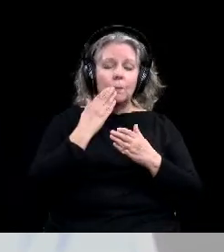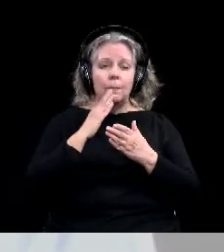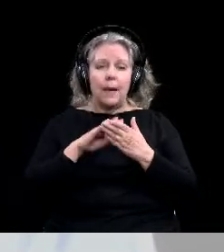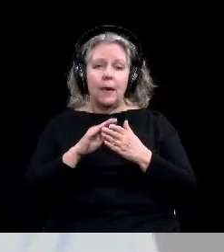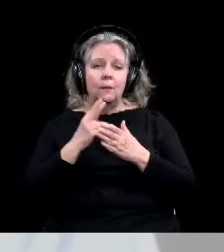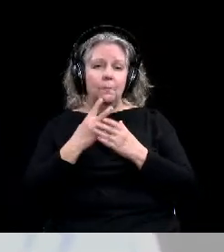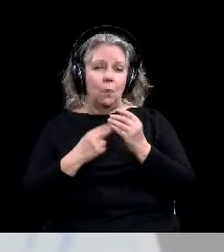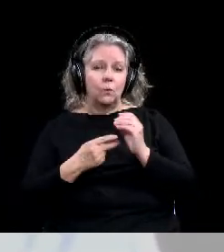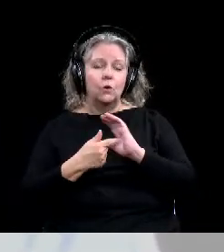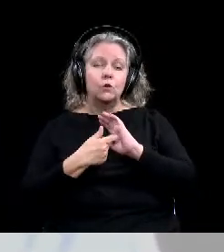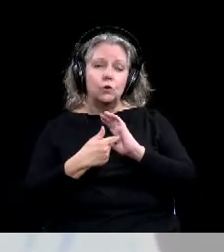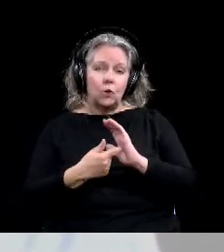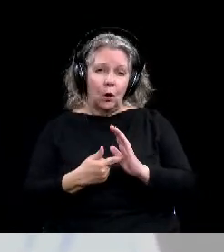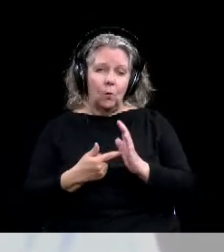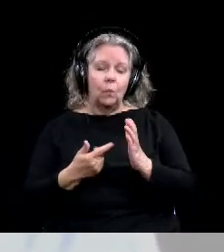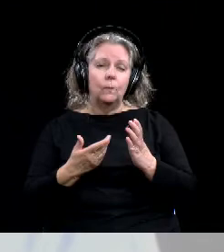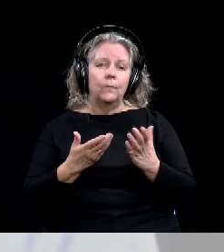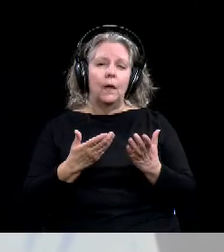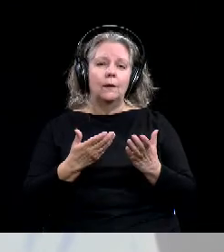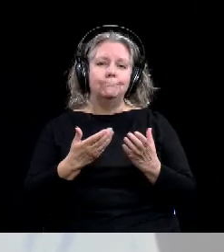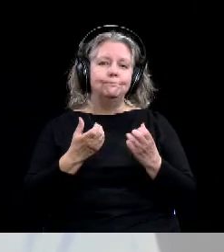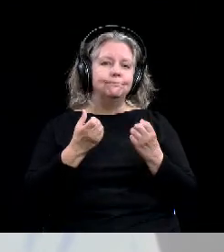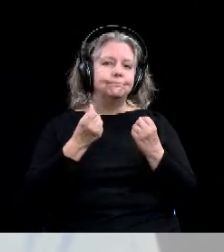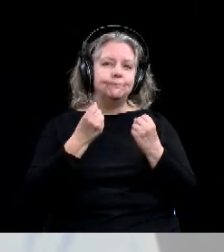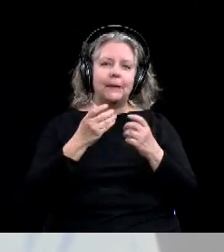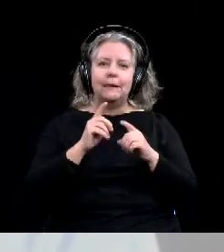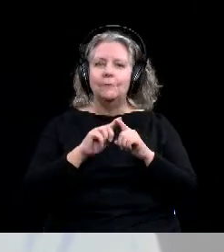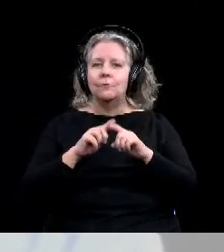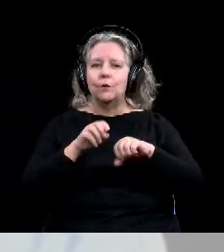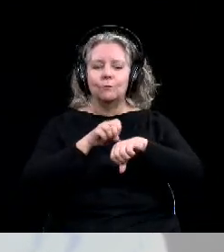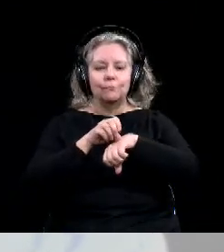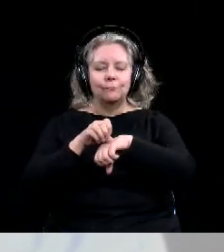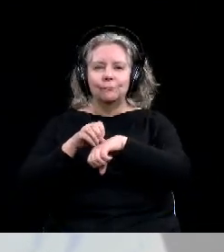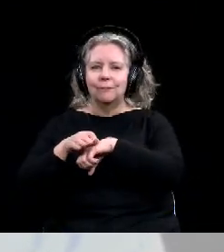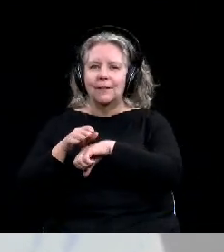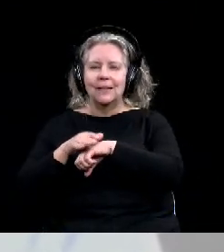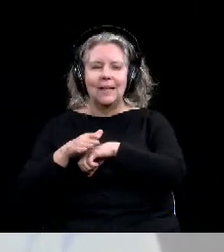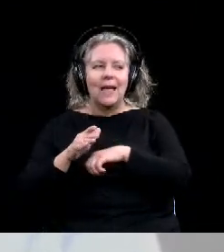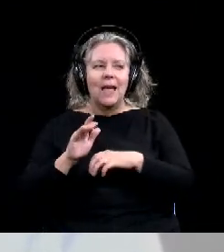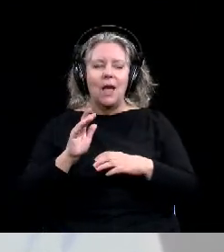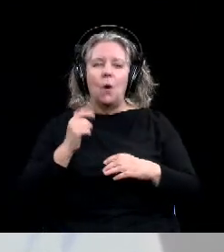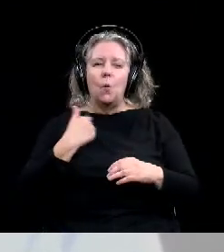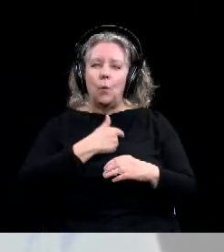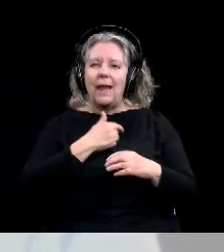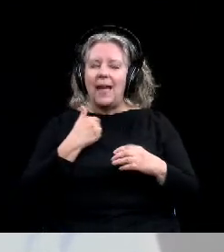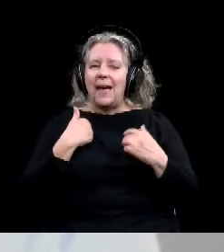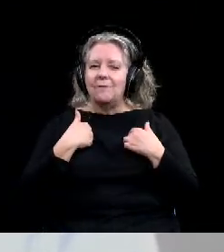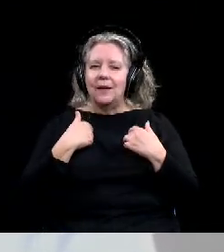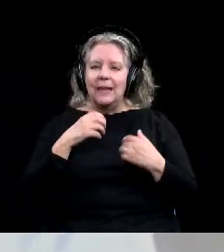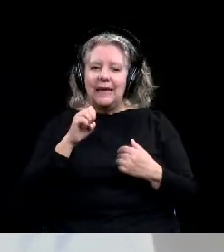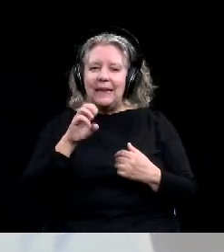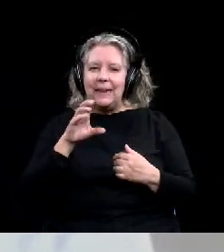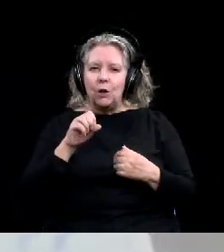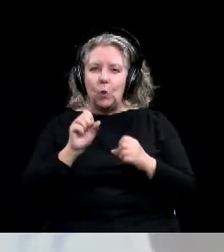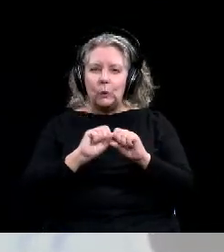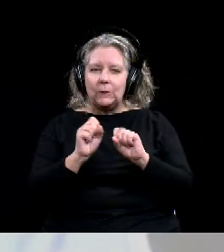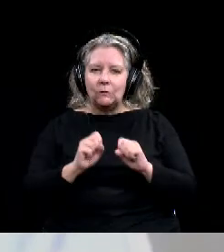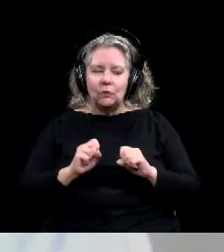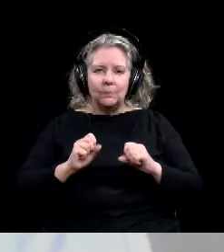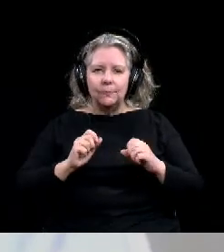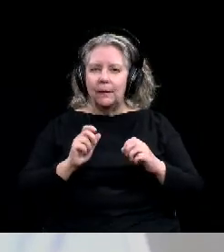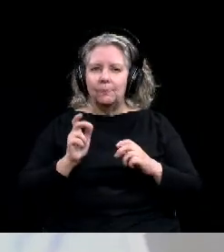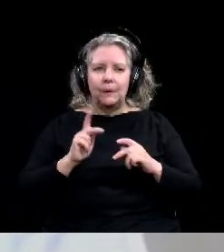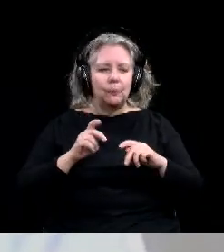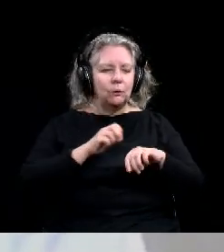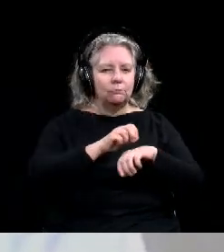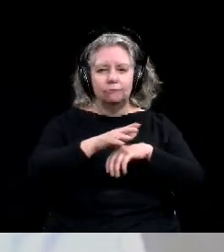simple machine. Our present good news, I think, reflects the fact that compared with the holidays,